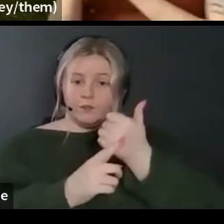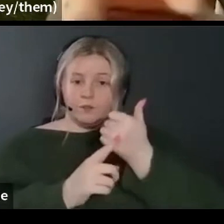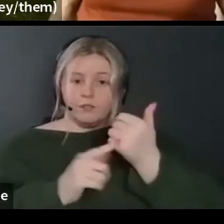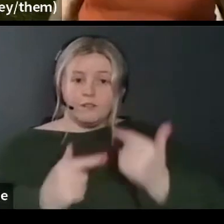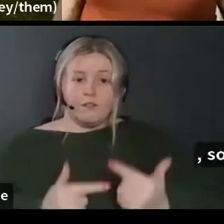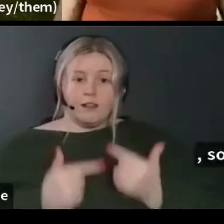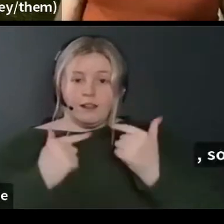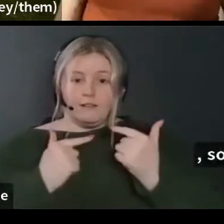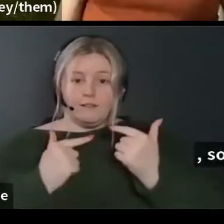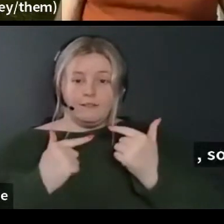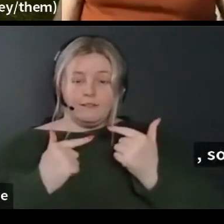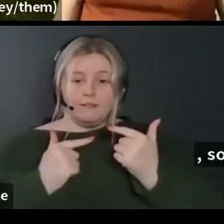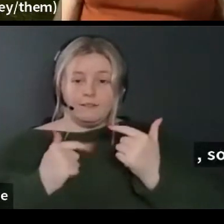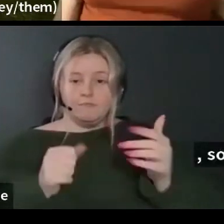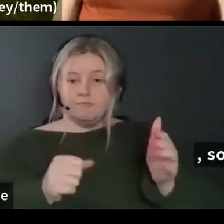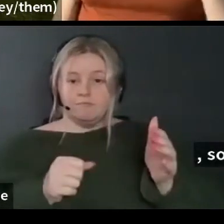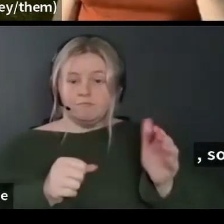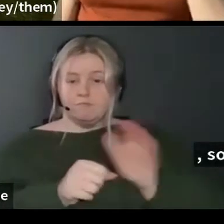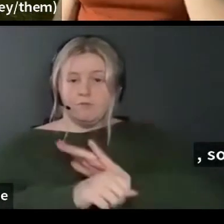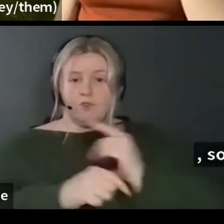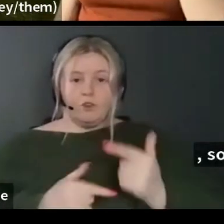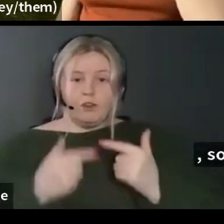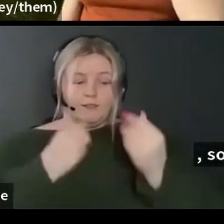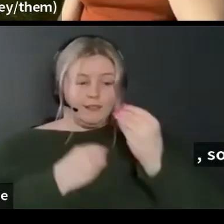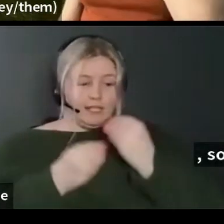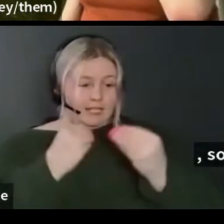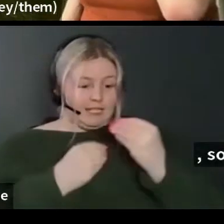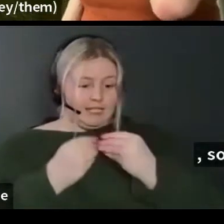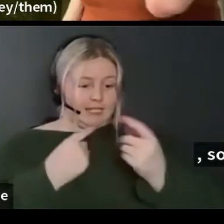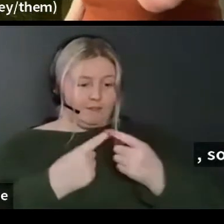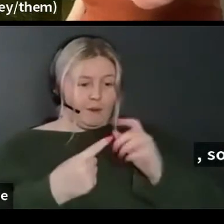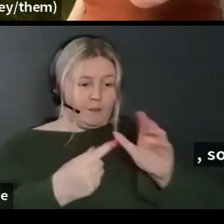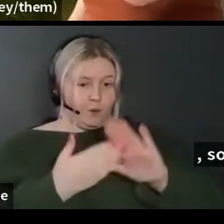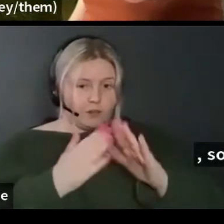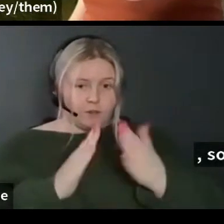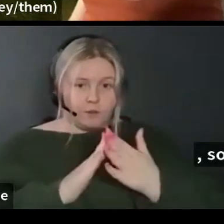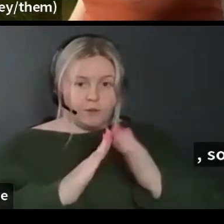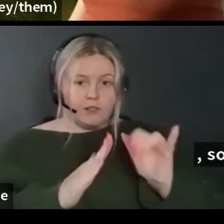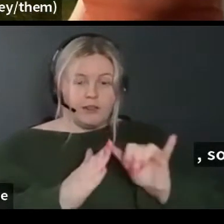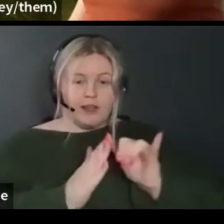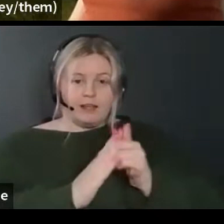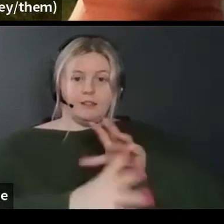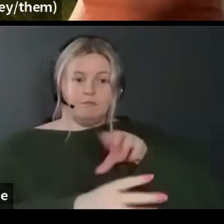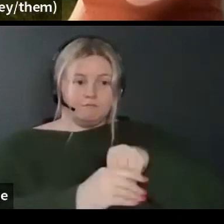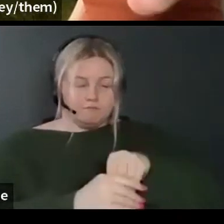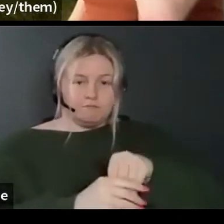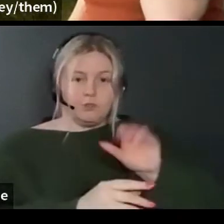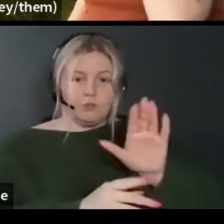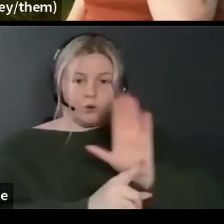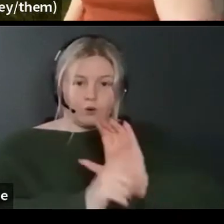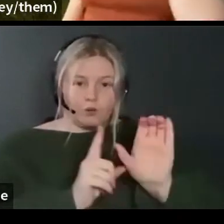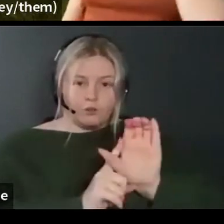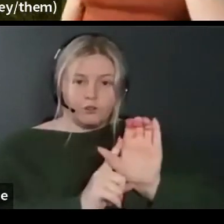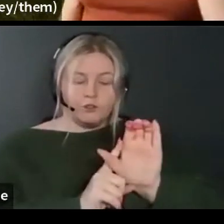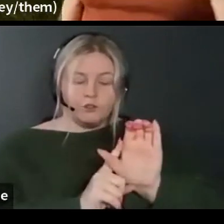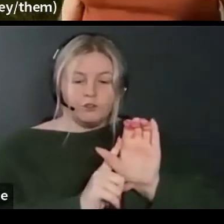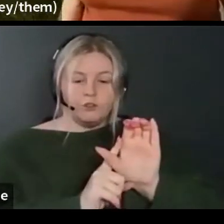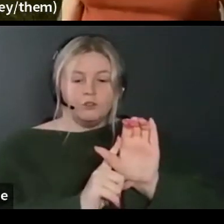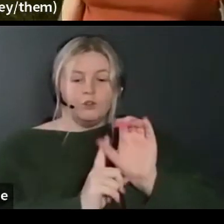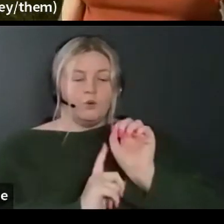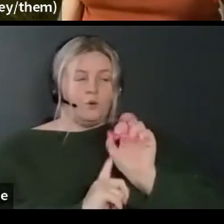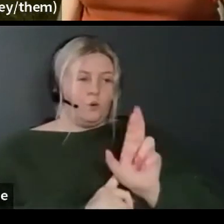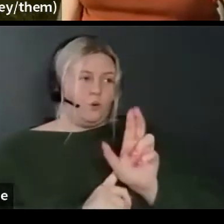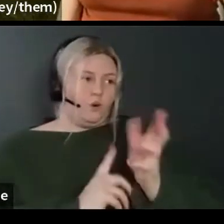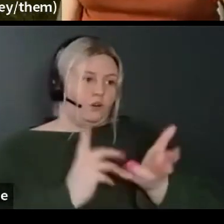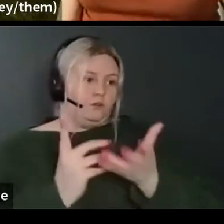entire life eating food from your community, and it's a way you participate in your culture, it's a way even